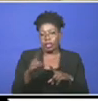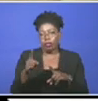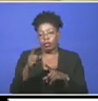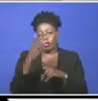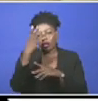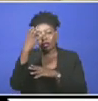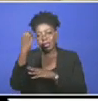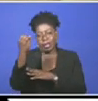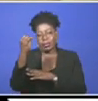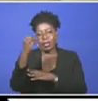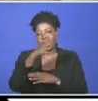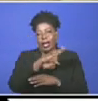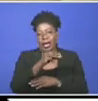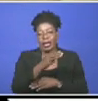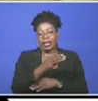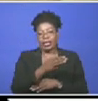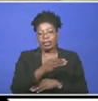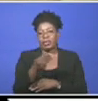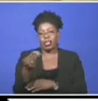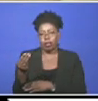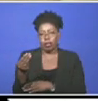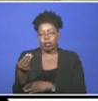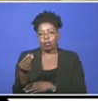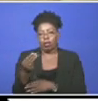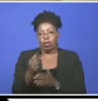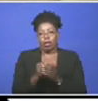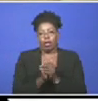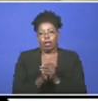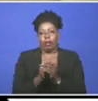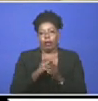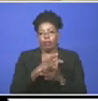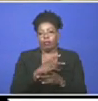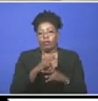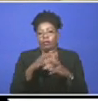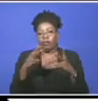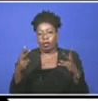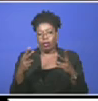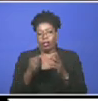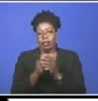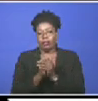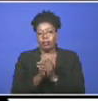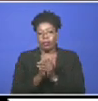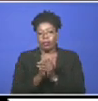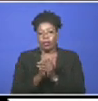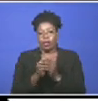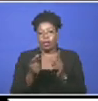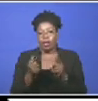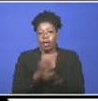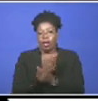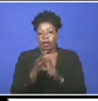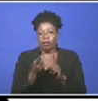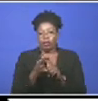as well as different materials. I'm very explorative and I love to